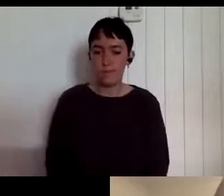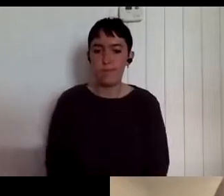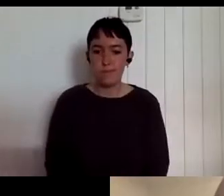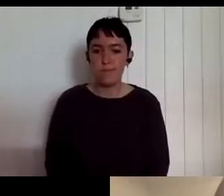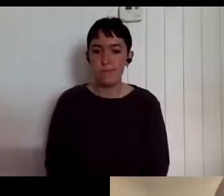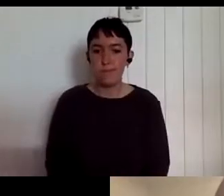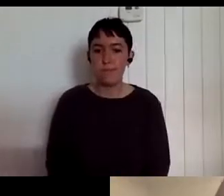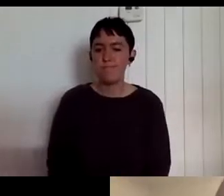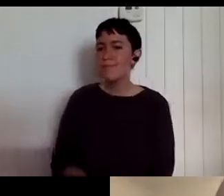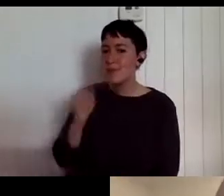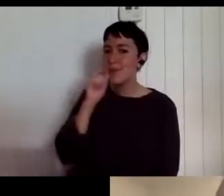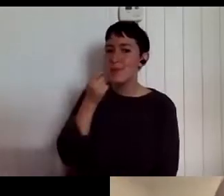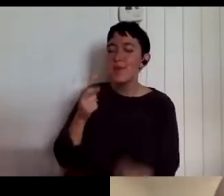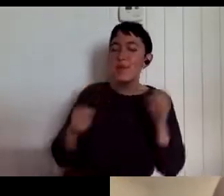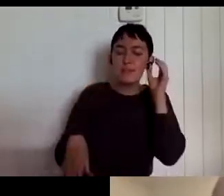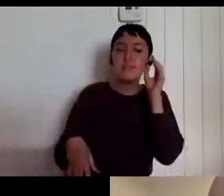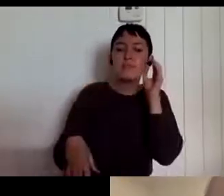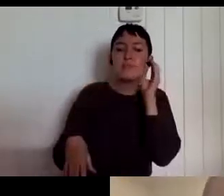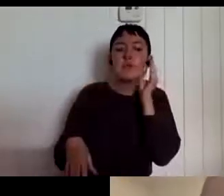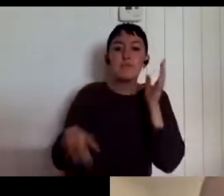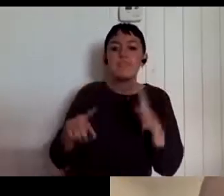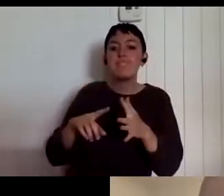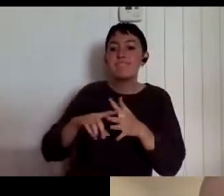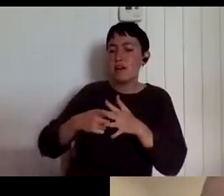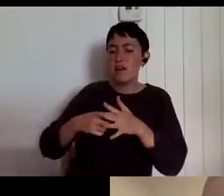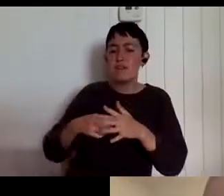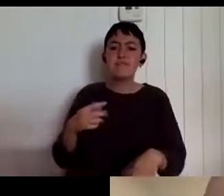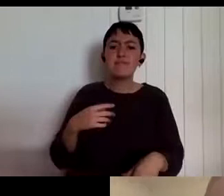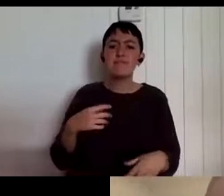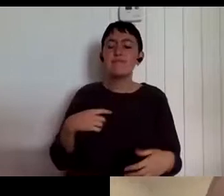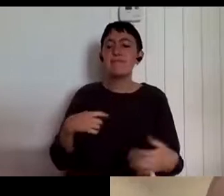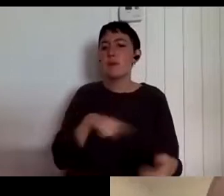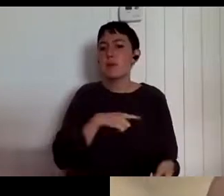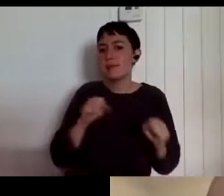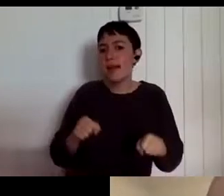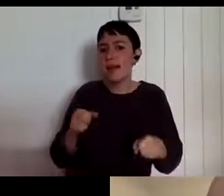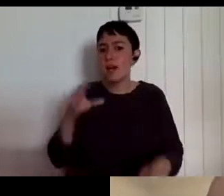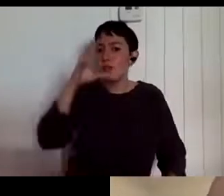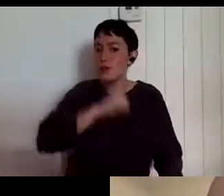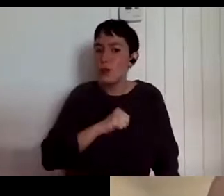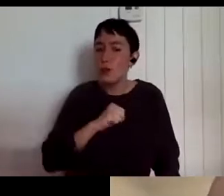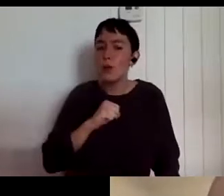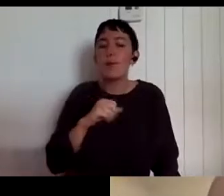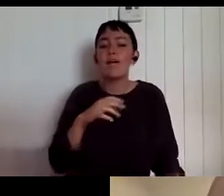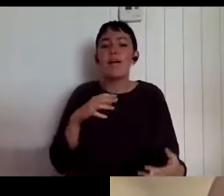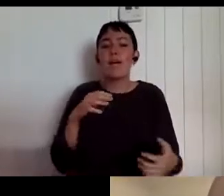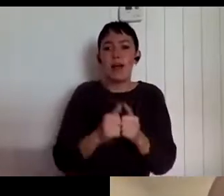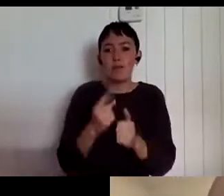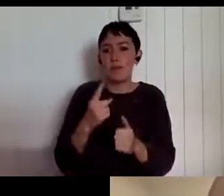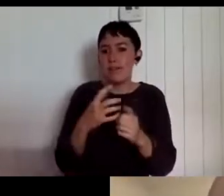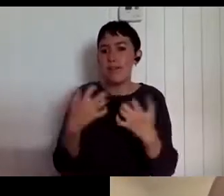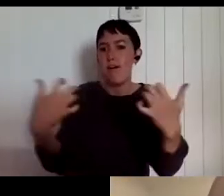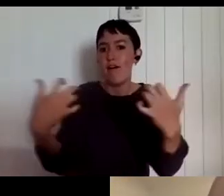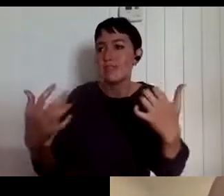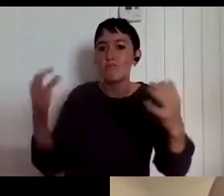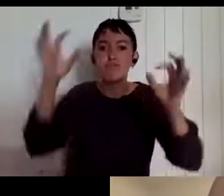Very cool. So just for a start, let's assume that everyone in the audience, which may or may not include me, just like don't know the first thing